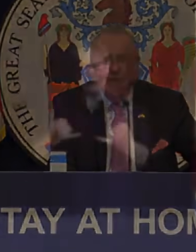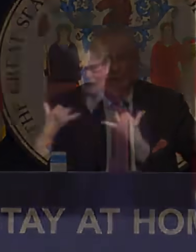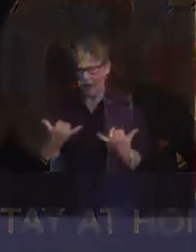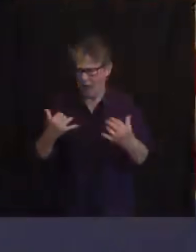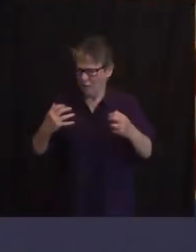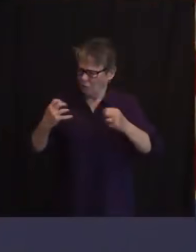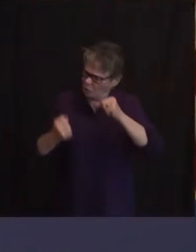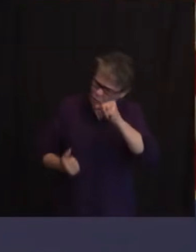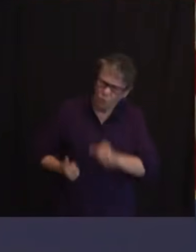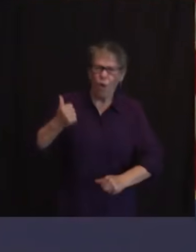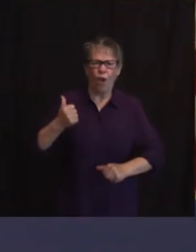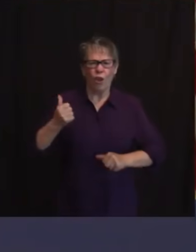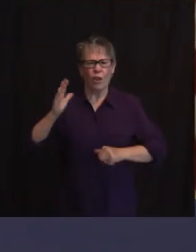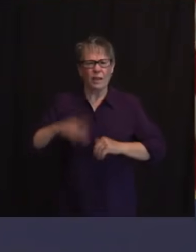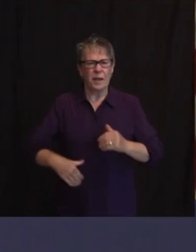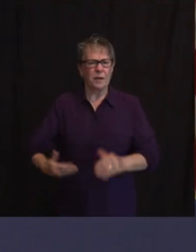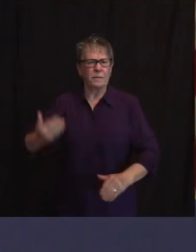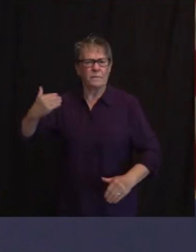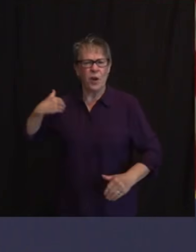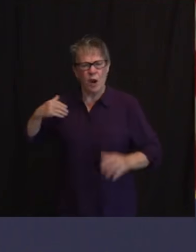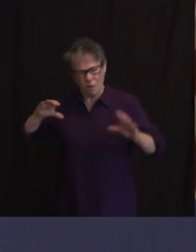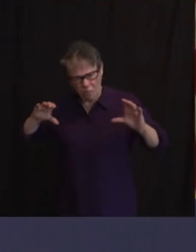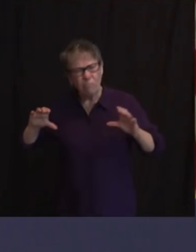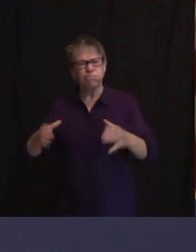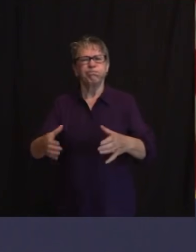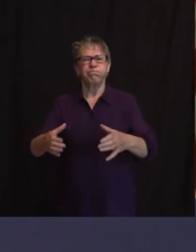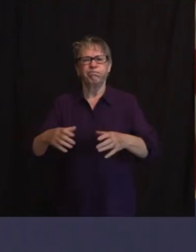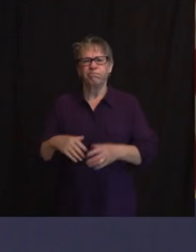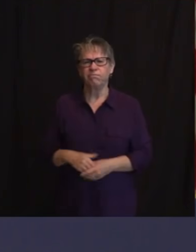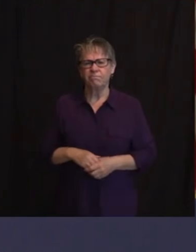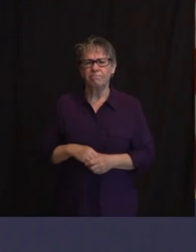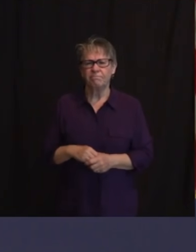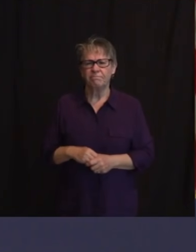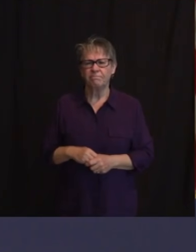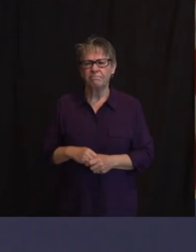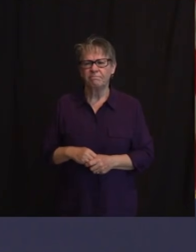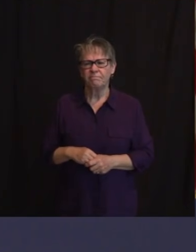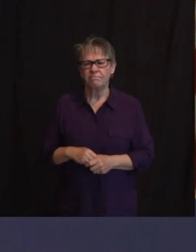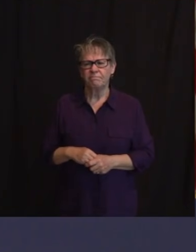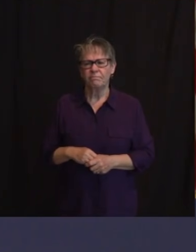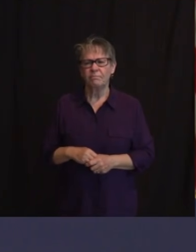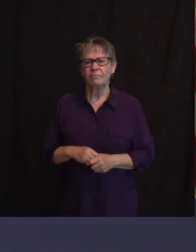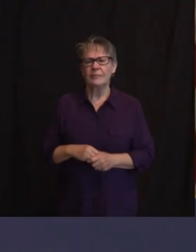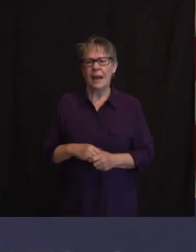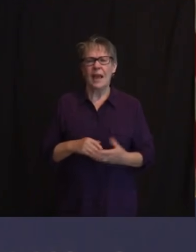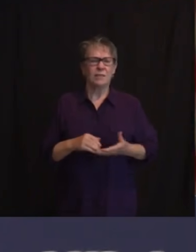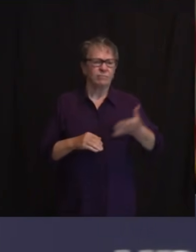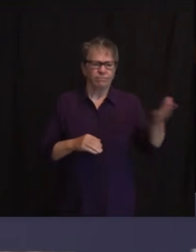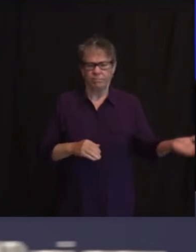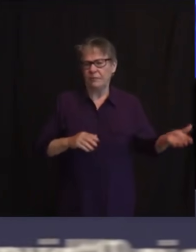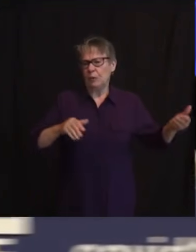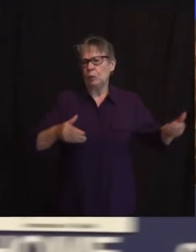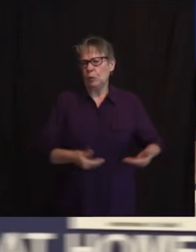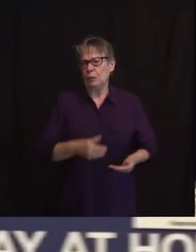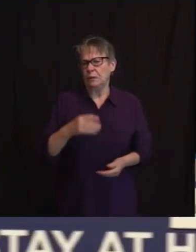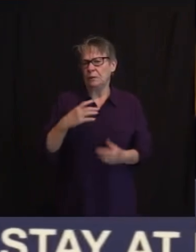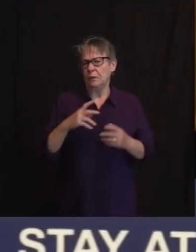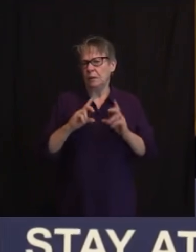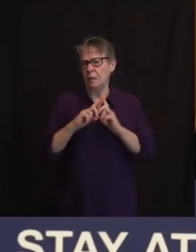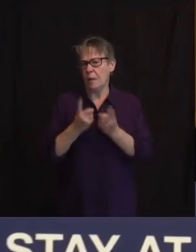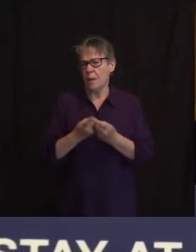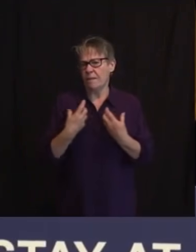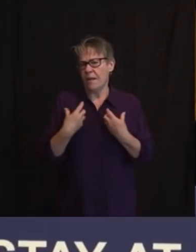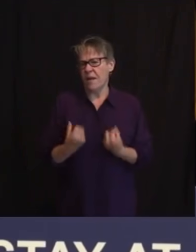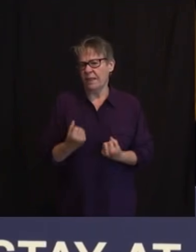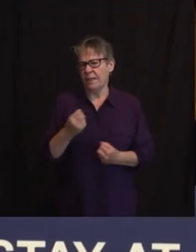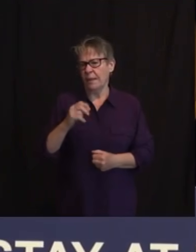help me welcome the woman who needs no introduction, the Commissioner of the Department of Health, Judy Persichilli. Thank you, Governor. Good